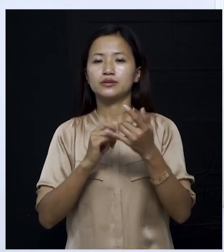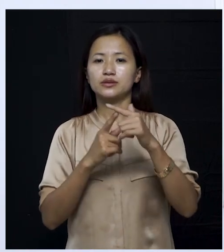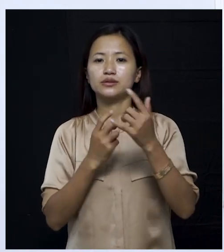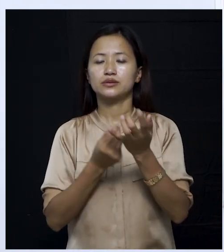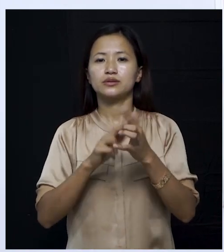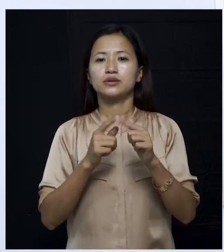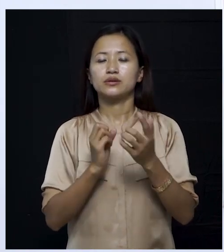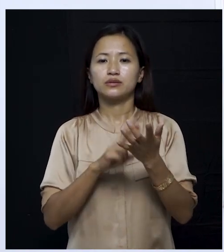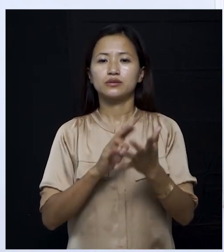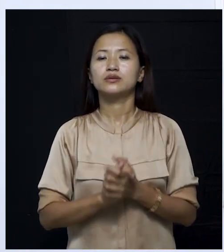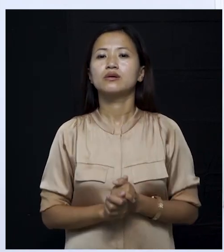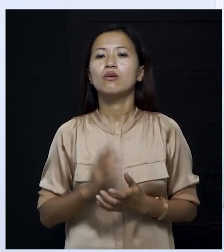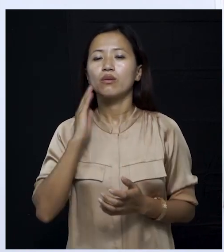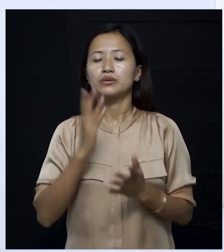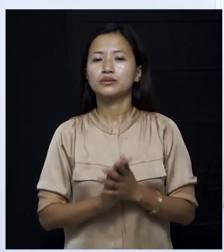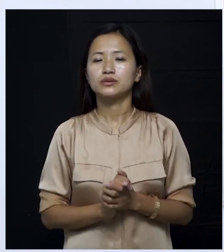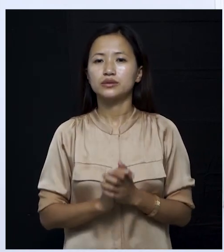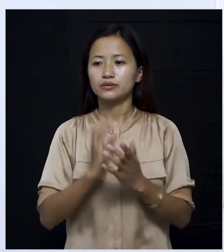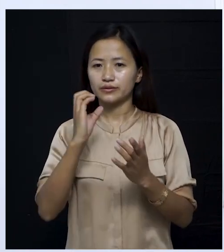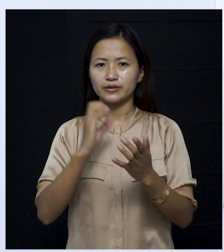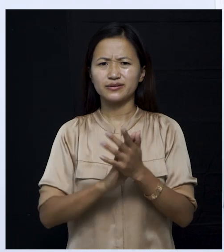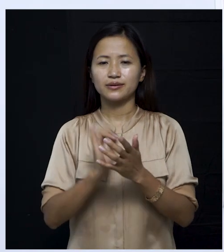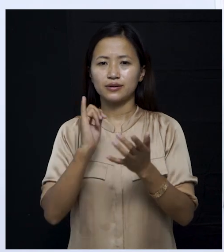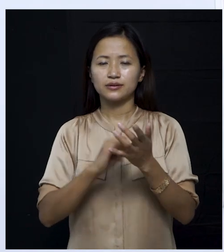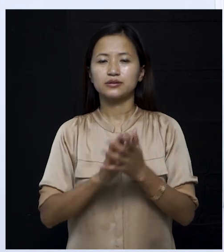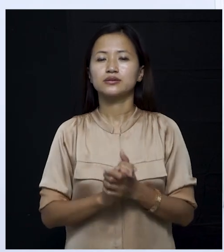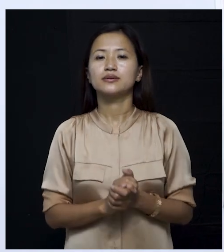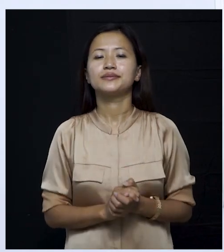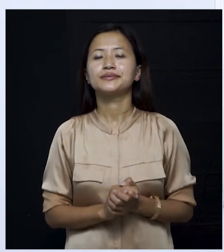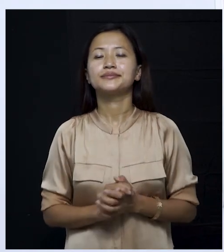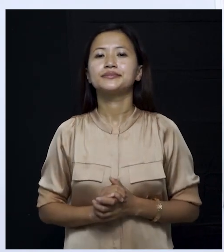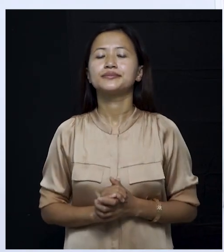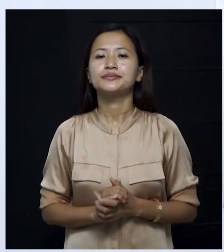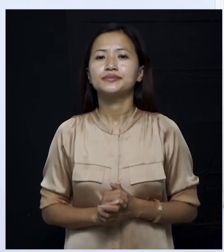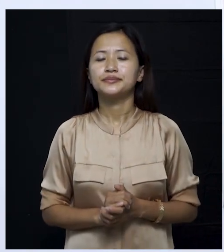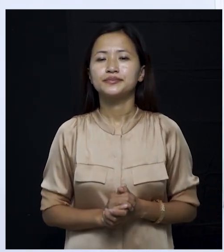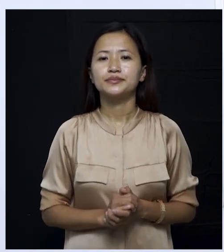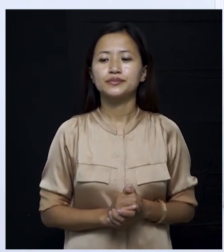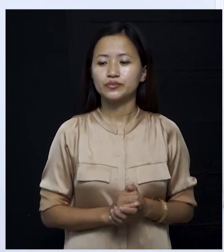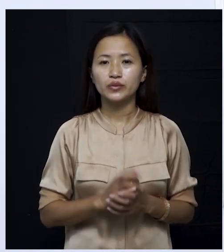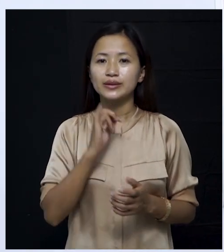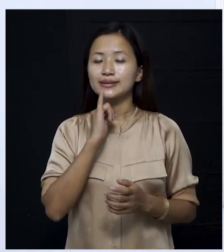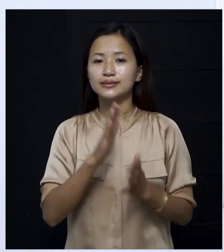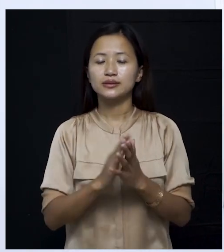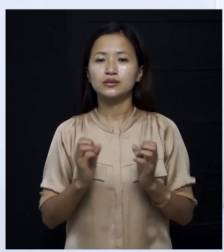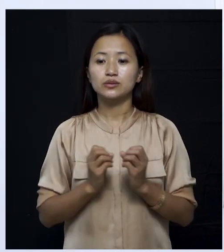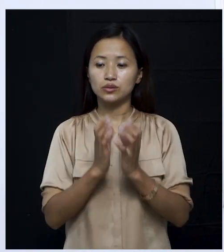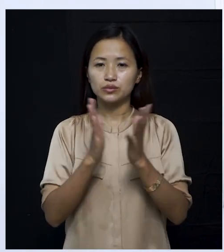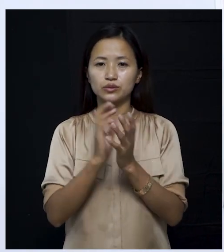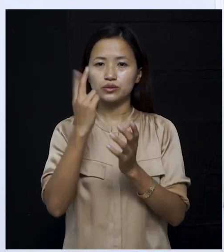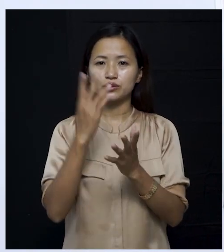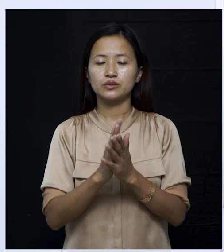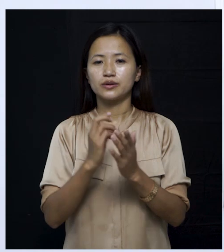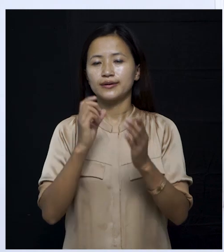Now when we say credit institution, okay, now credit institution is grouped into